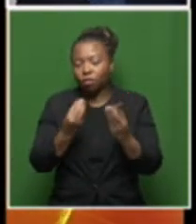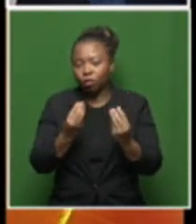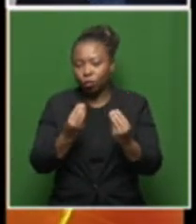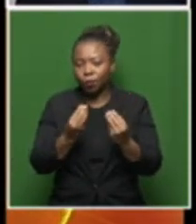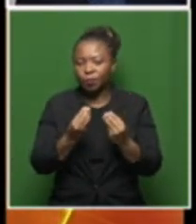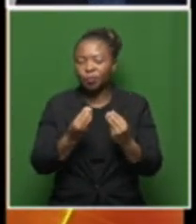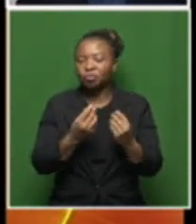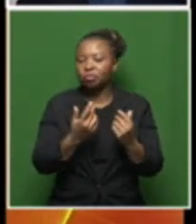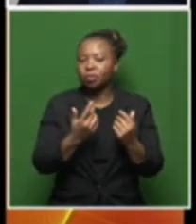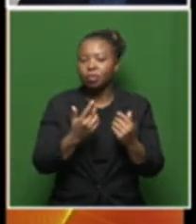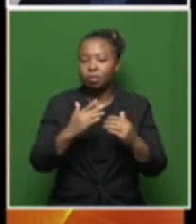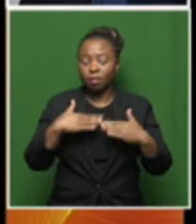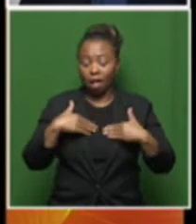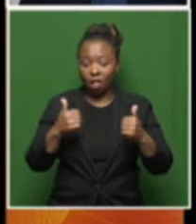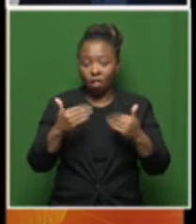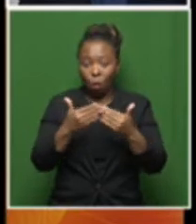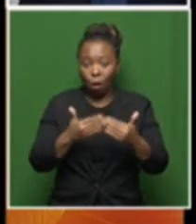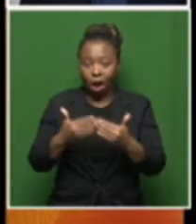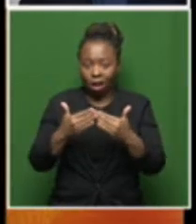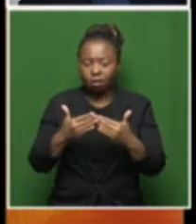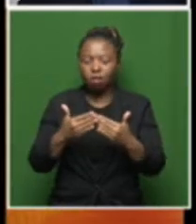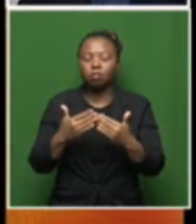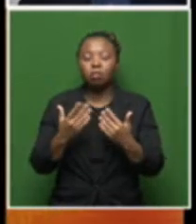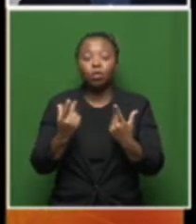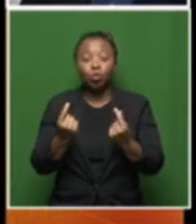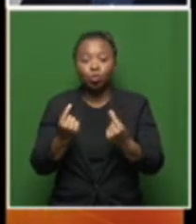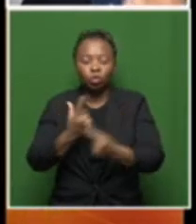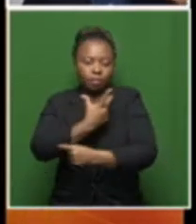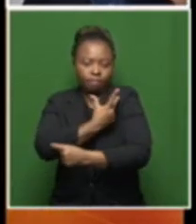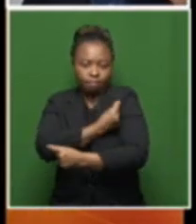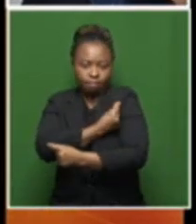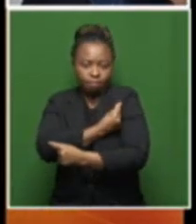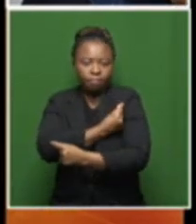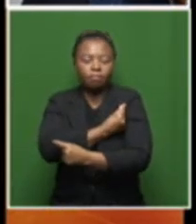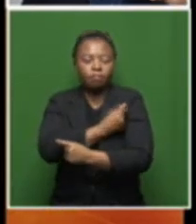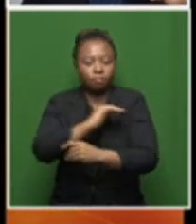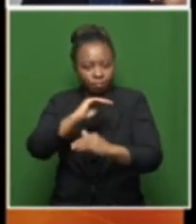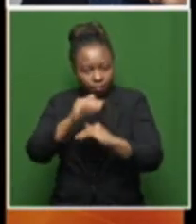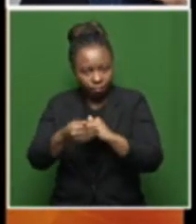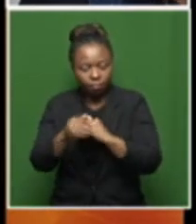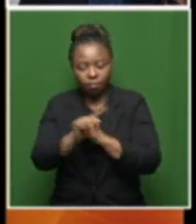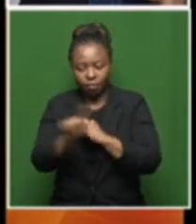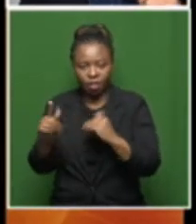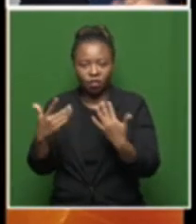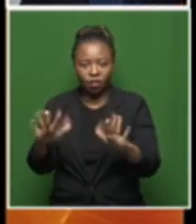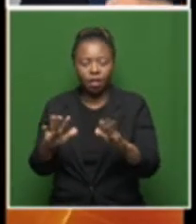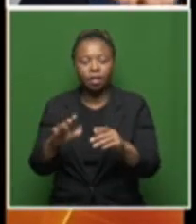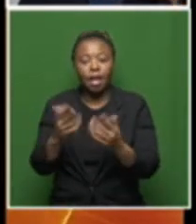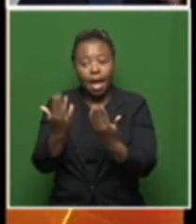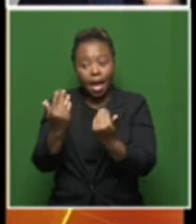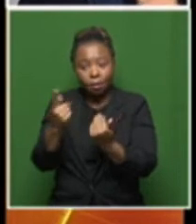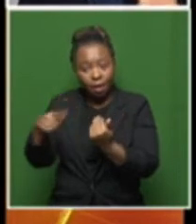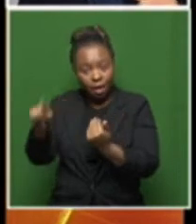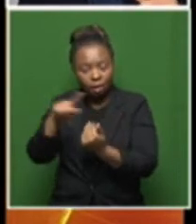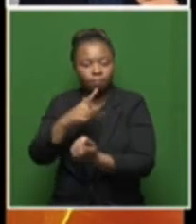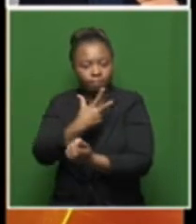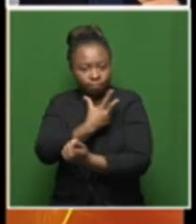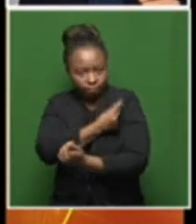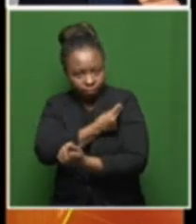our healthcare workers by giving them vaccination. And now we're expecting healthcare workers to do vaccination